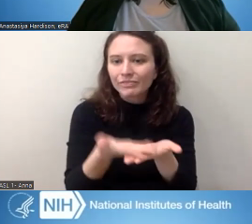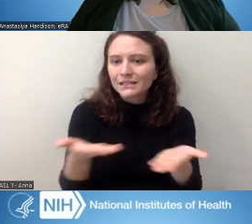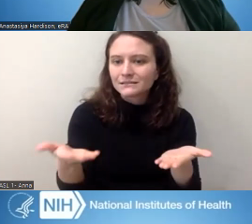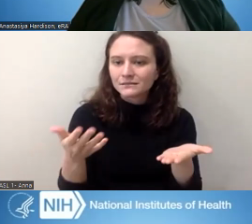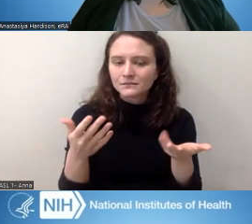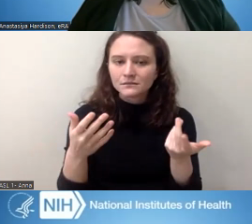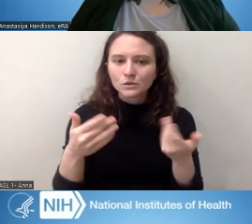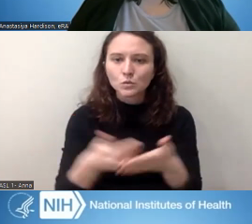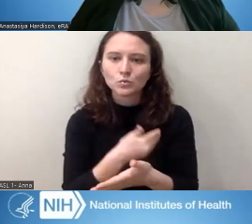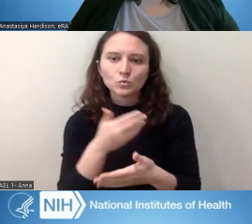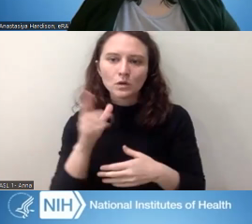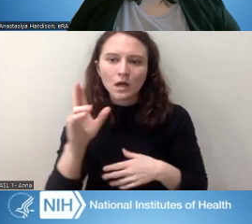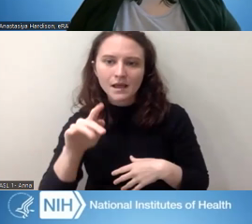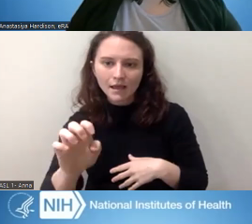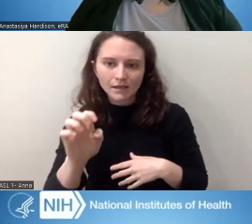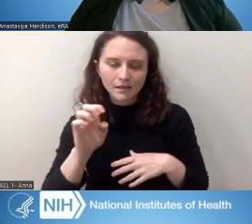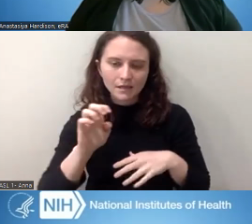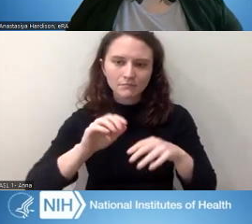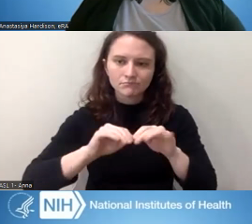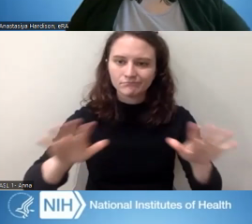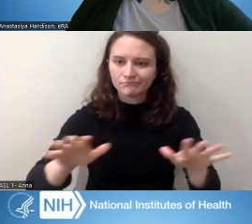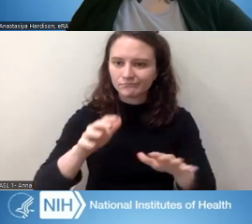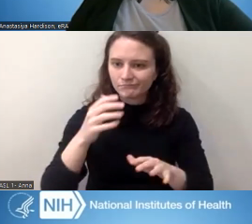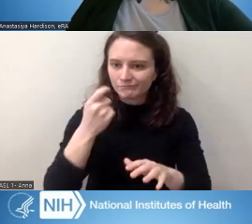out over the last several years.